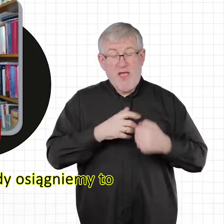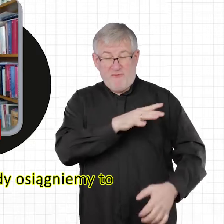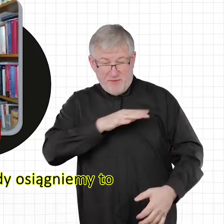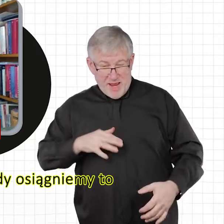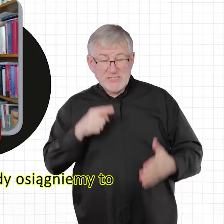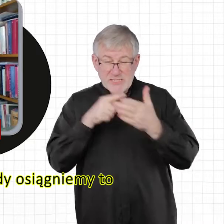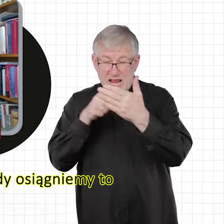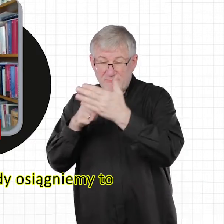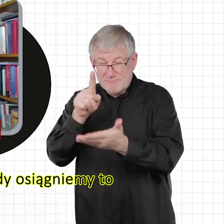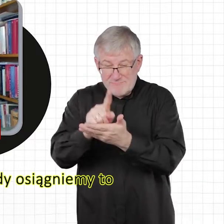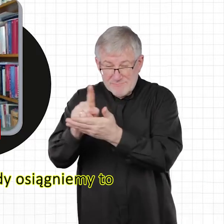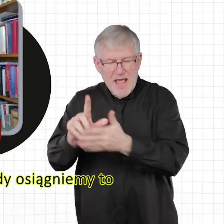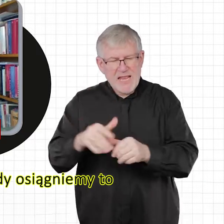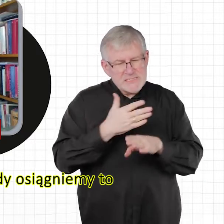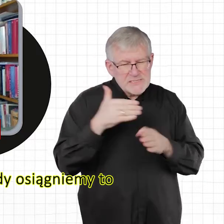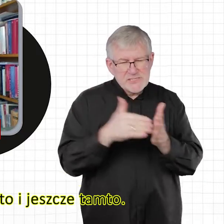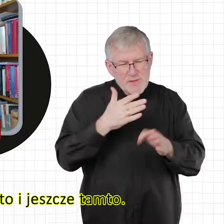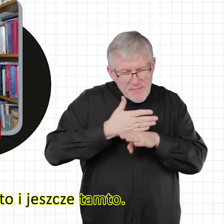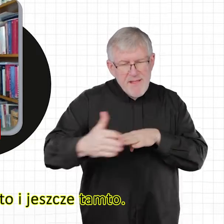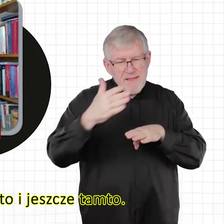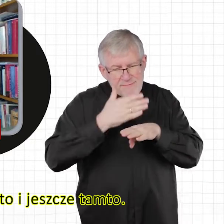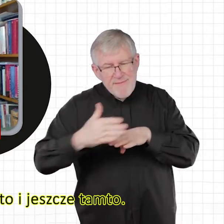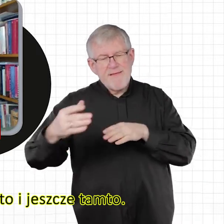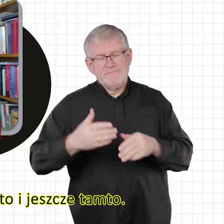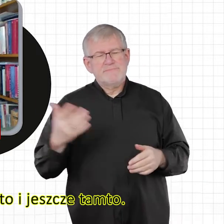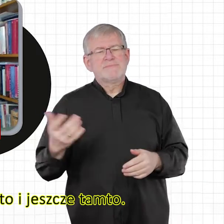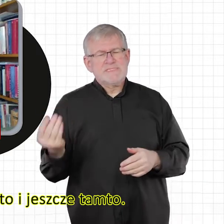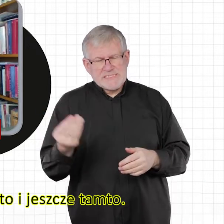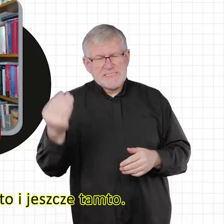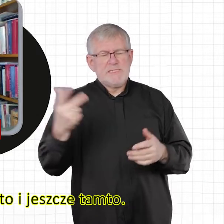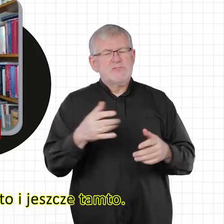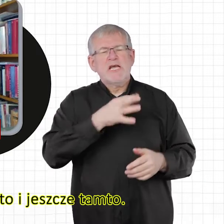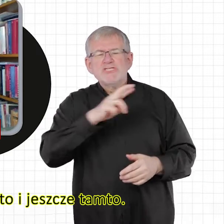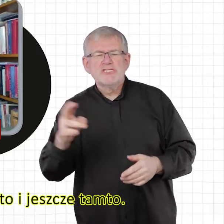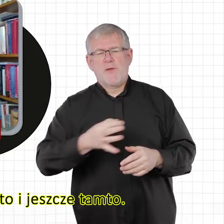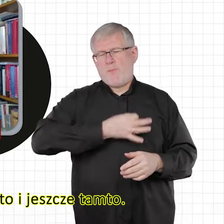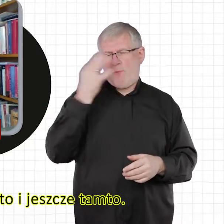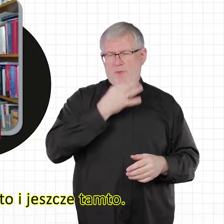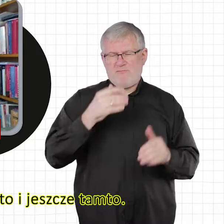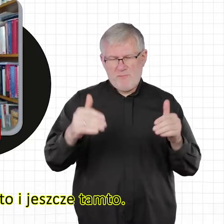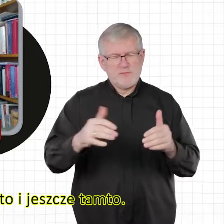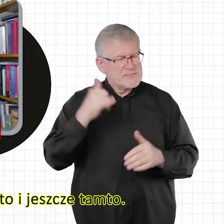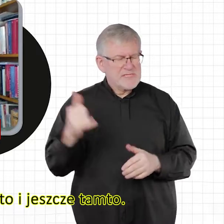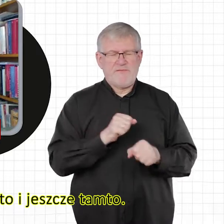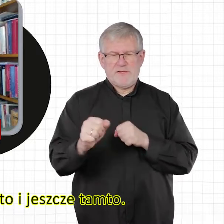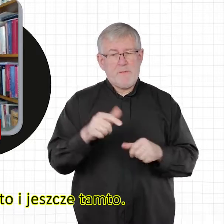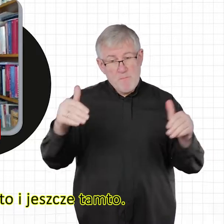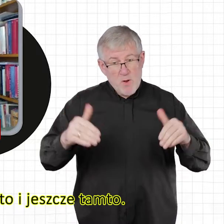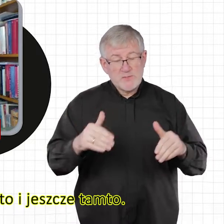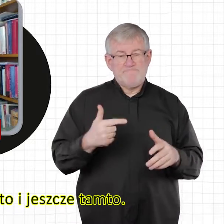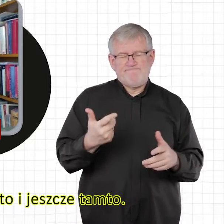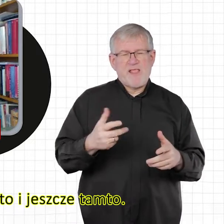achieve it a little bit later. So it's not like we will have a perfect